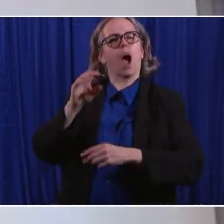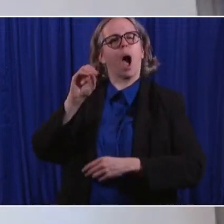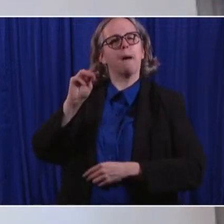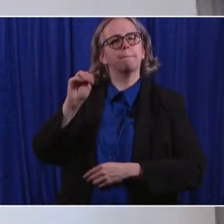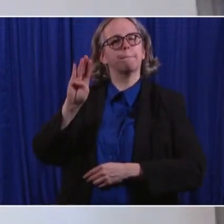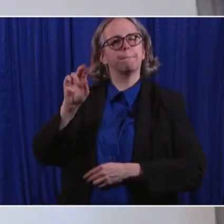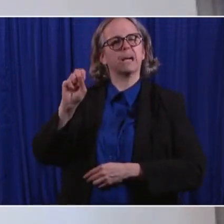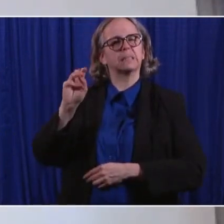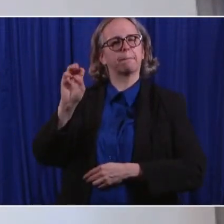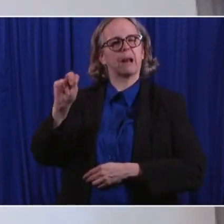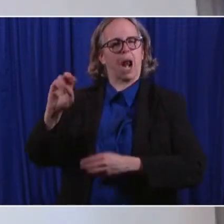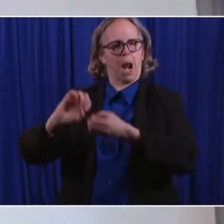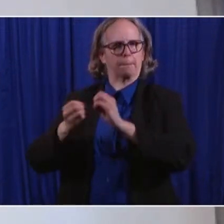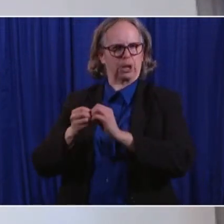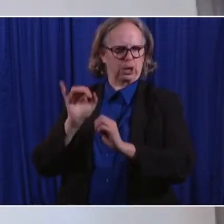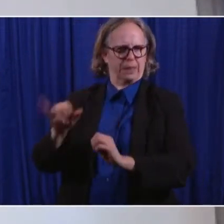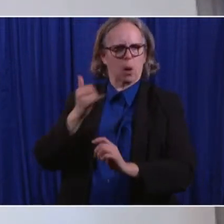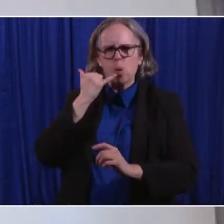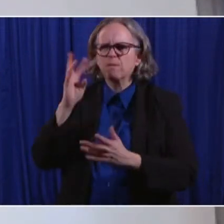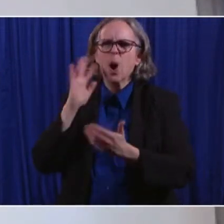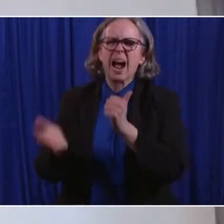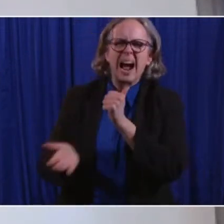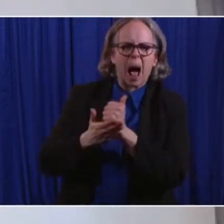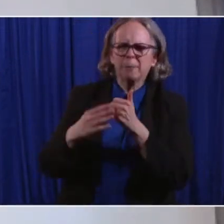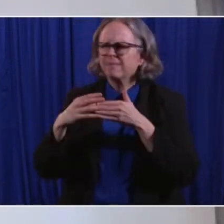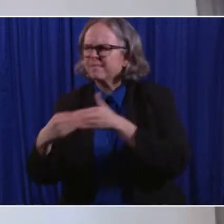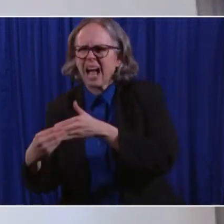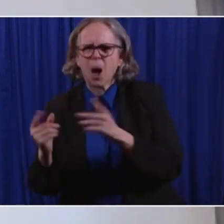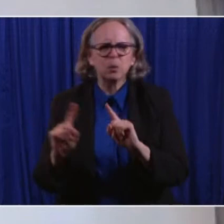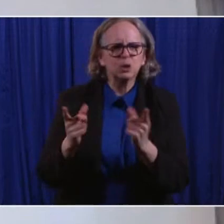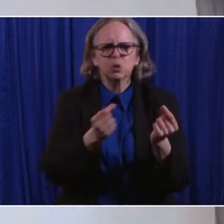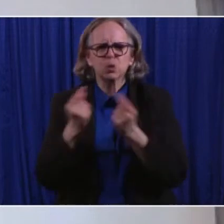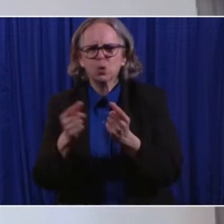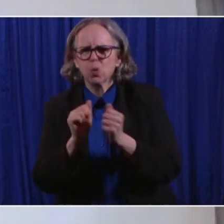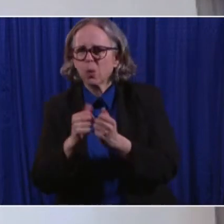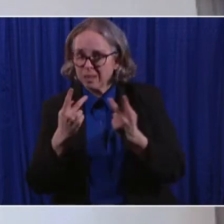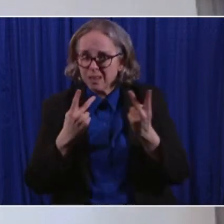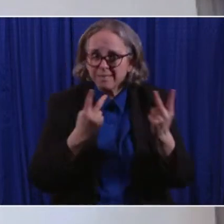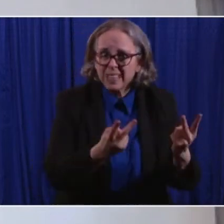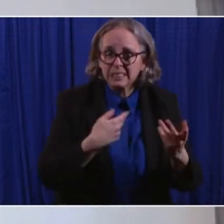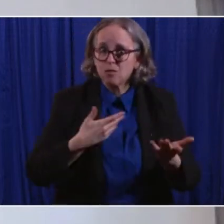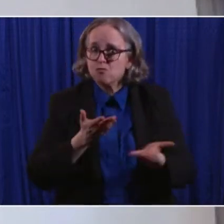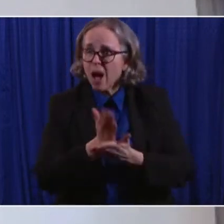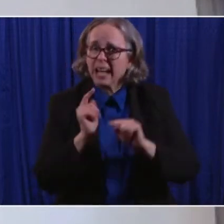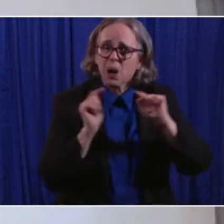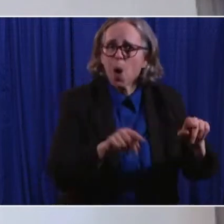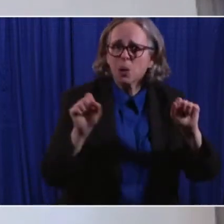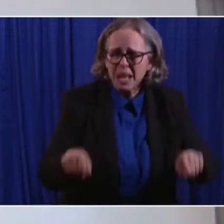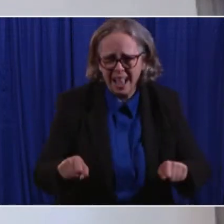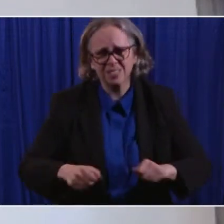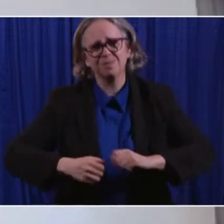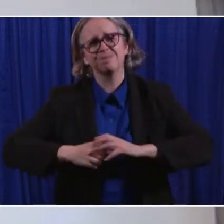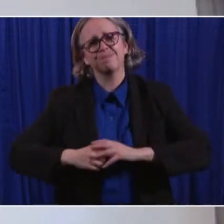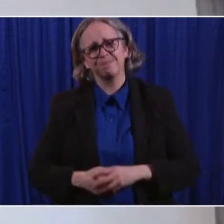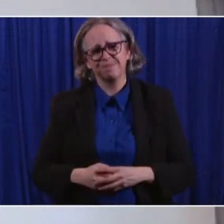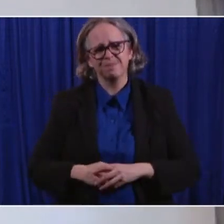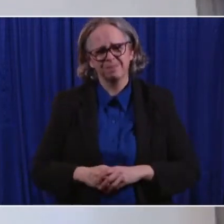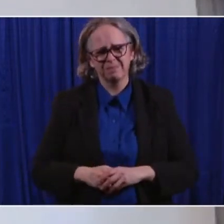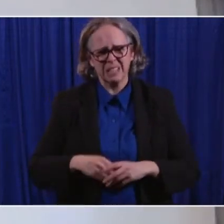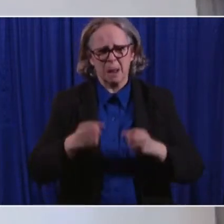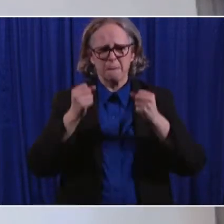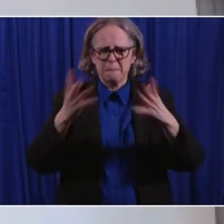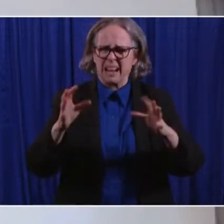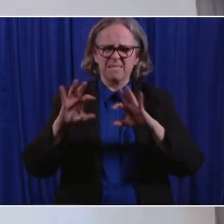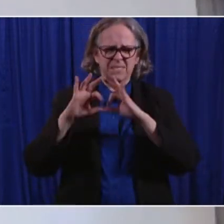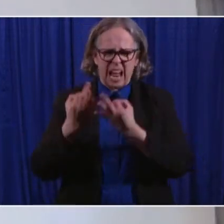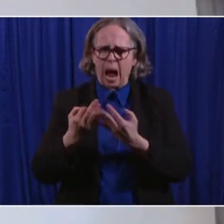and residents as well reach out, and we've, I believe, been very responsive, and we've worked with